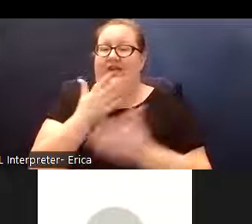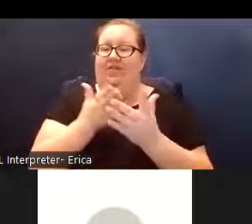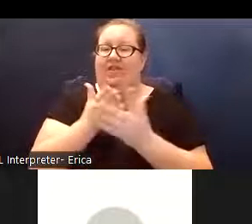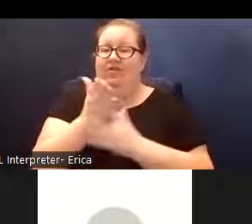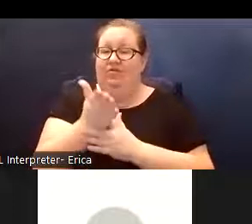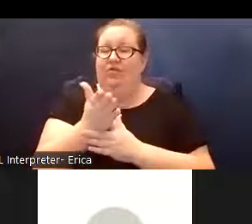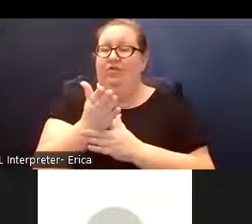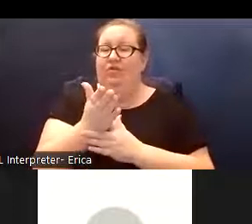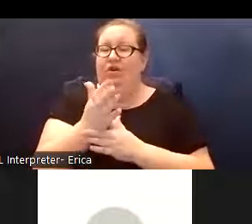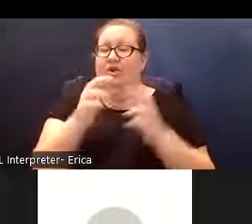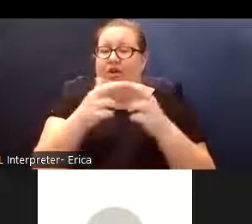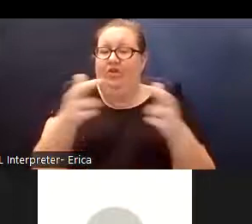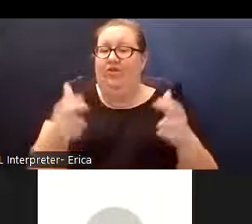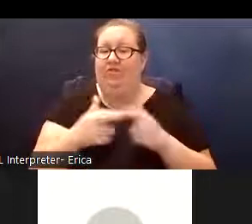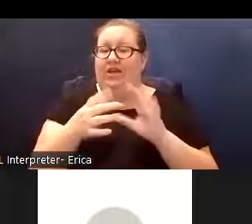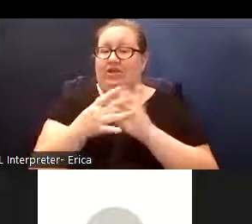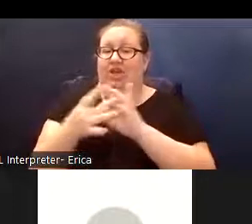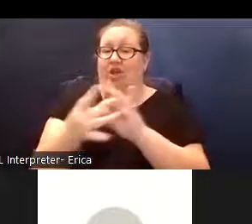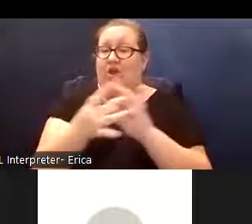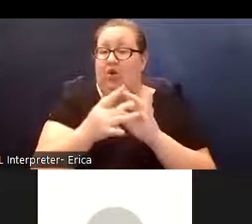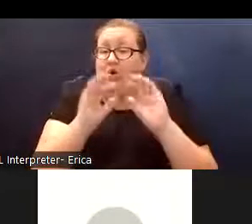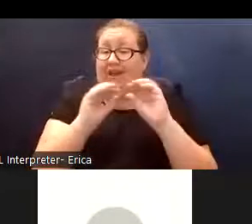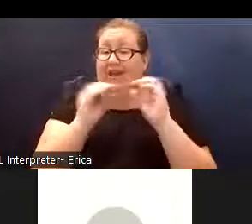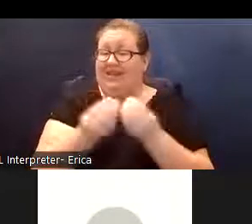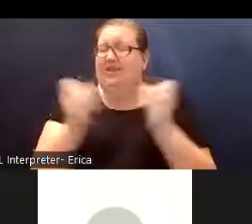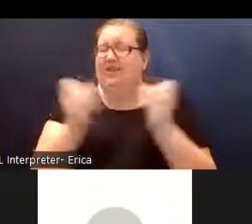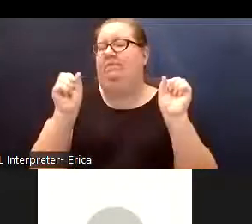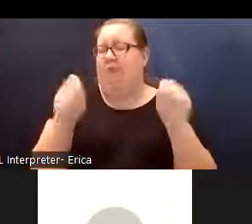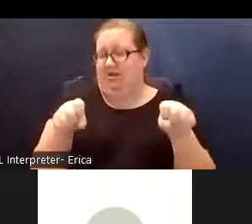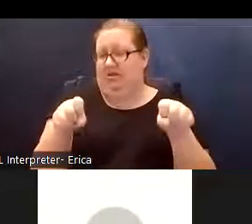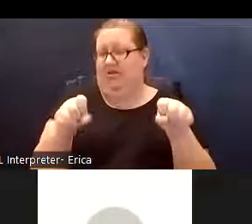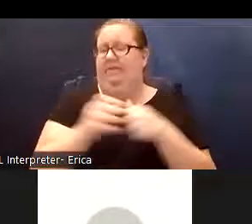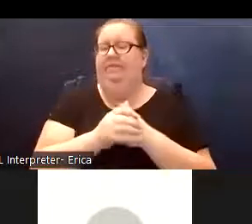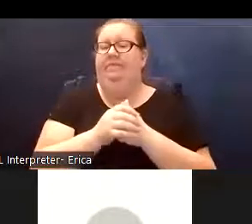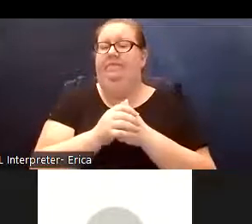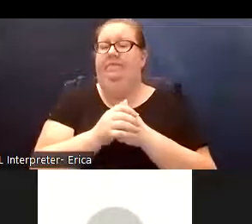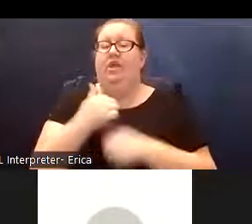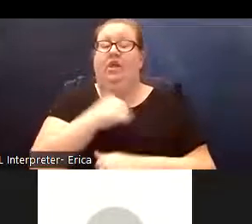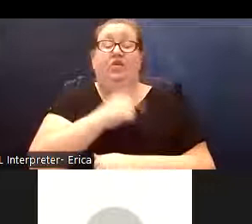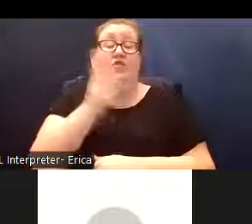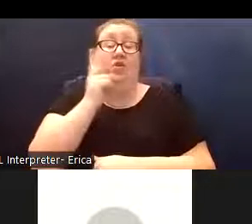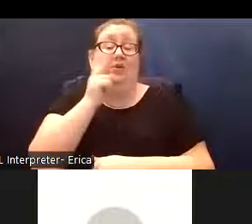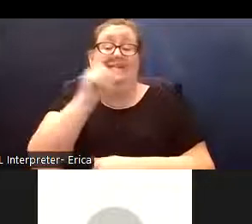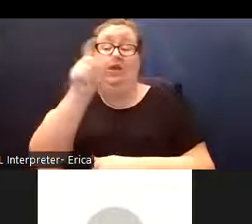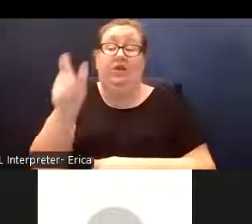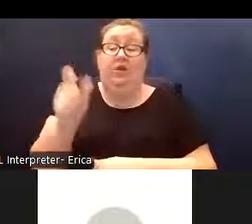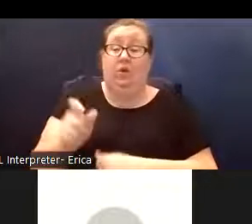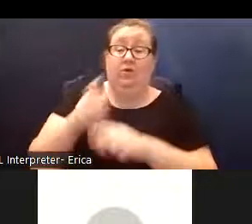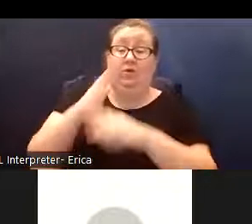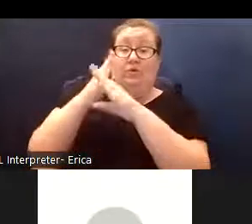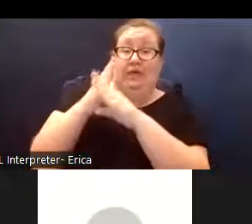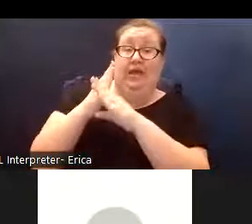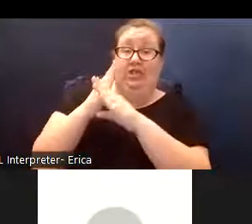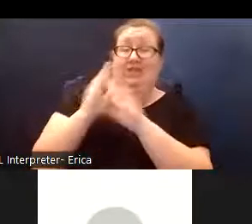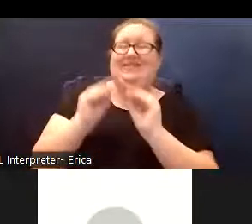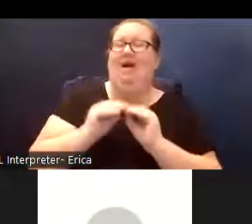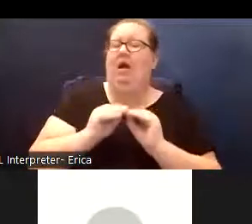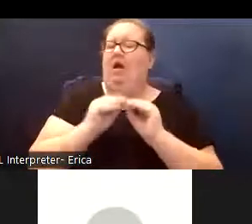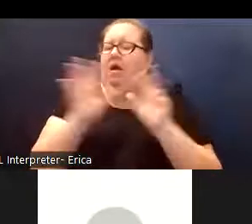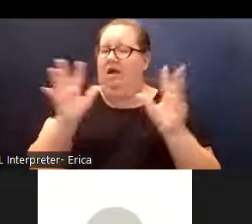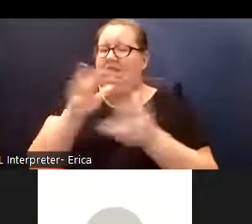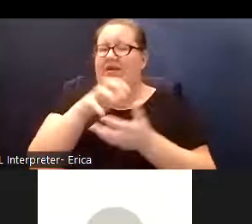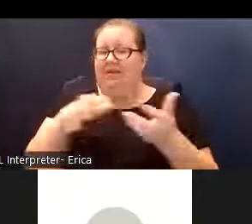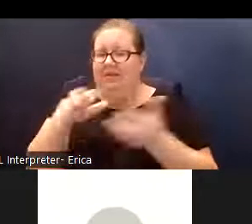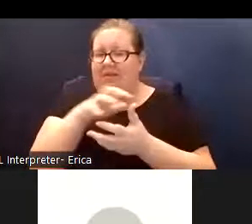regional coordinating entity, that ambition is possible. So we see in the coastal protections that obviously this mix of